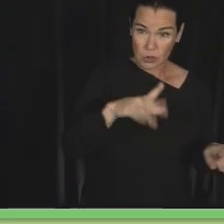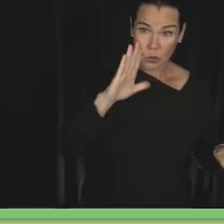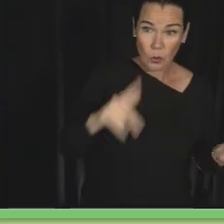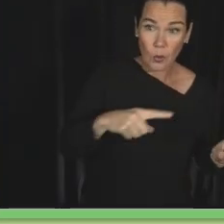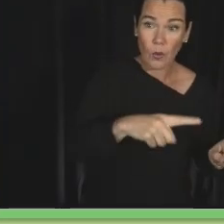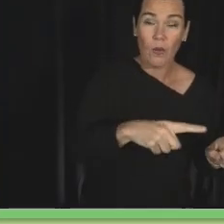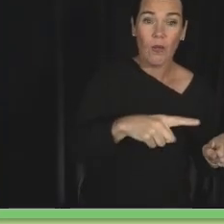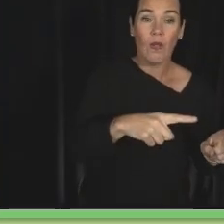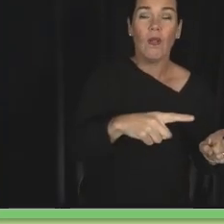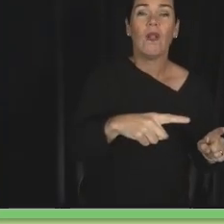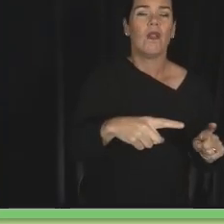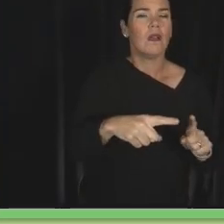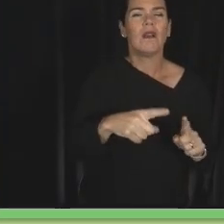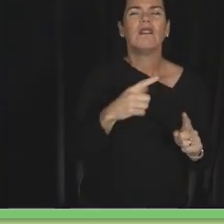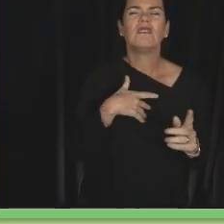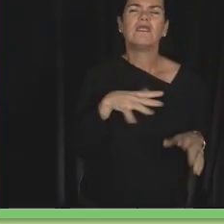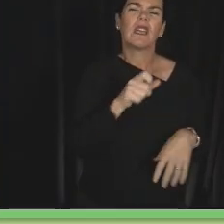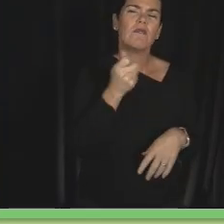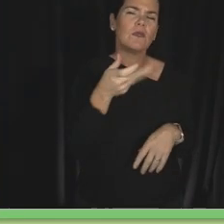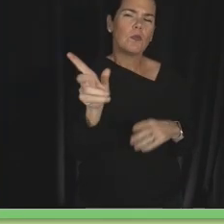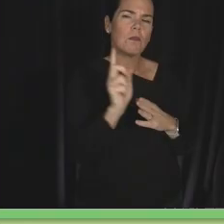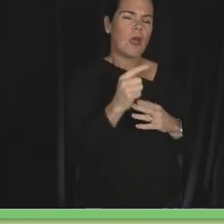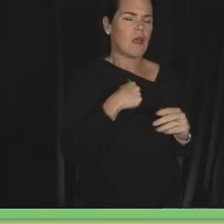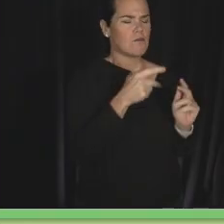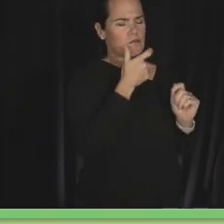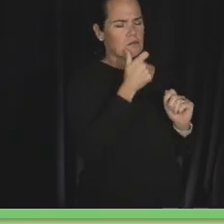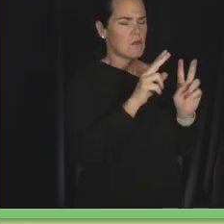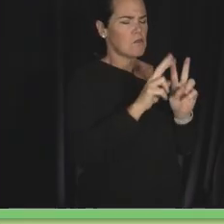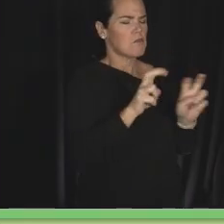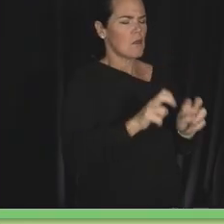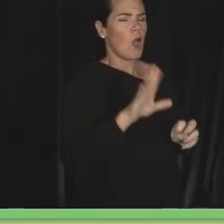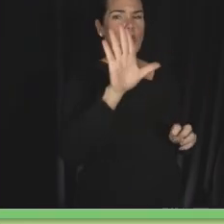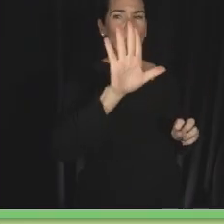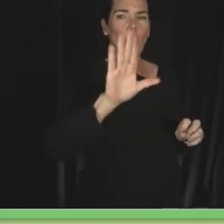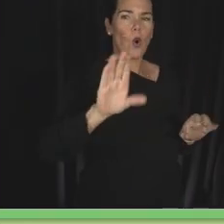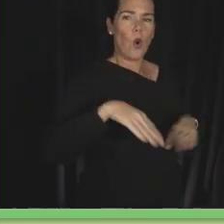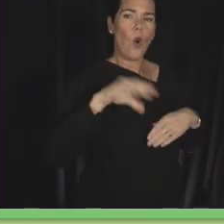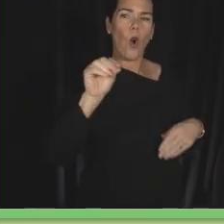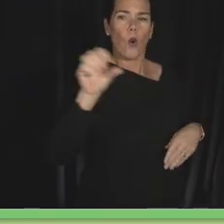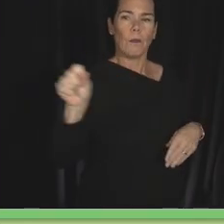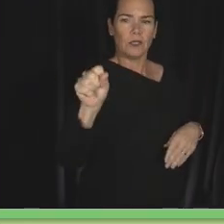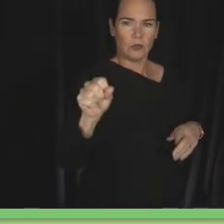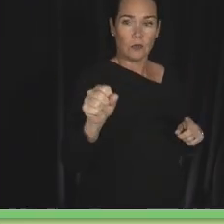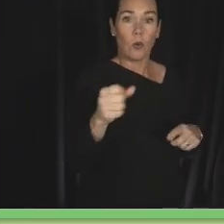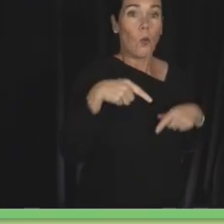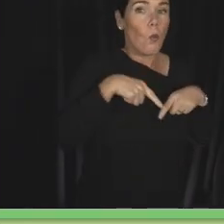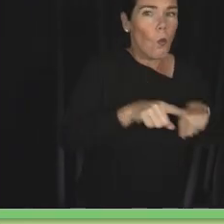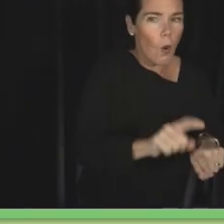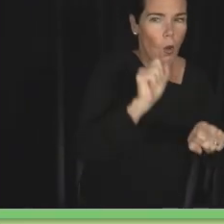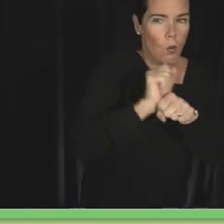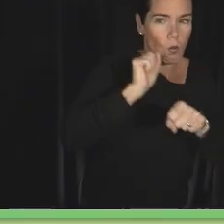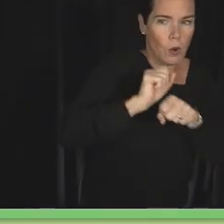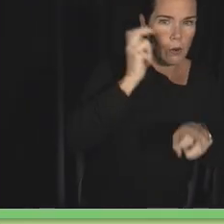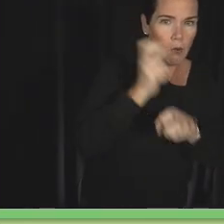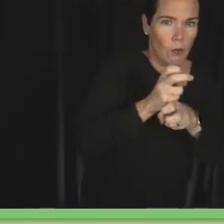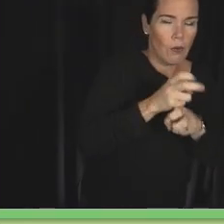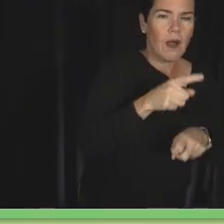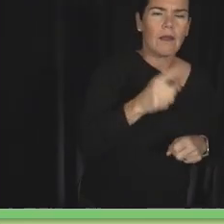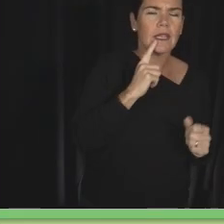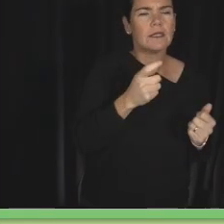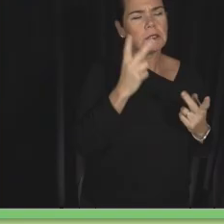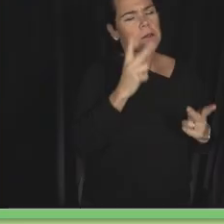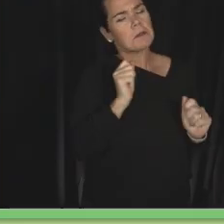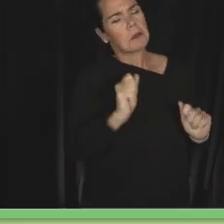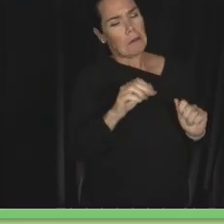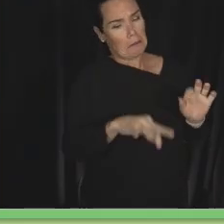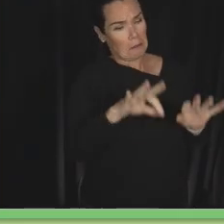minutes out of your day and profile some of the open source software that you use at your company under load, and let's see if we can find anything else surprising